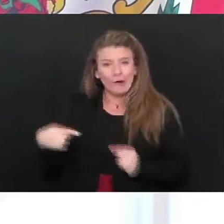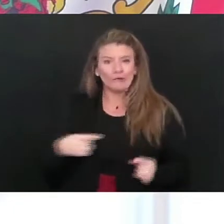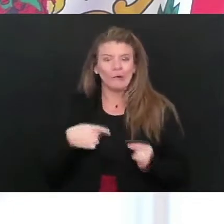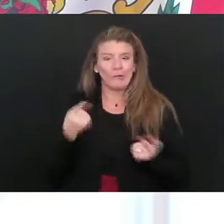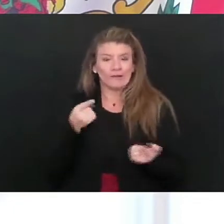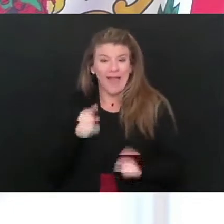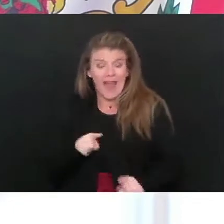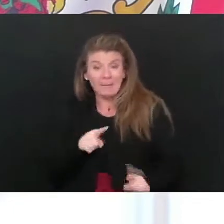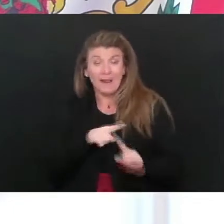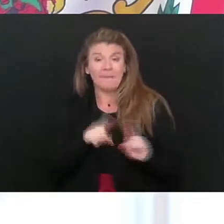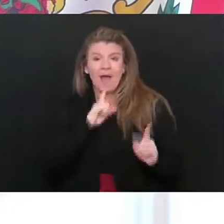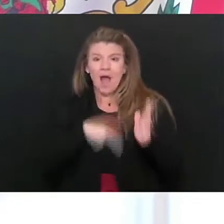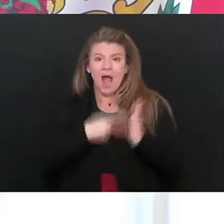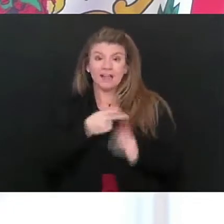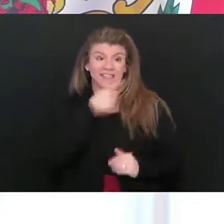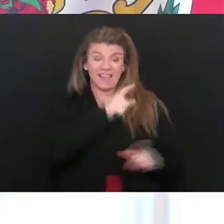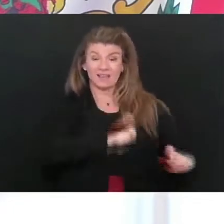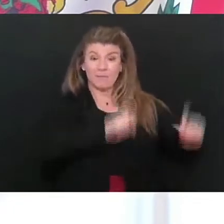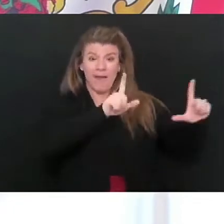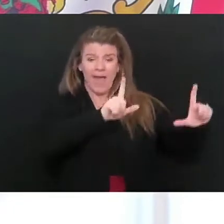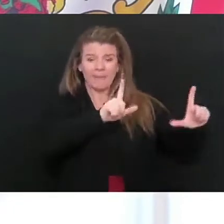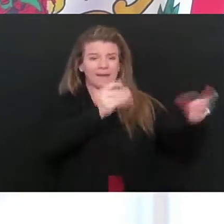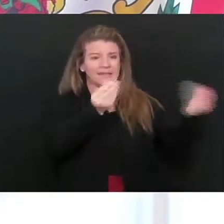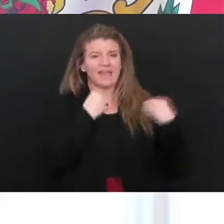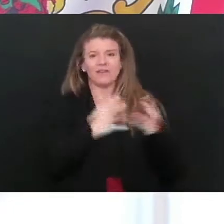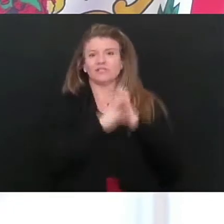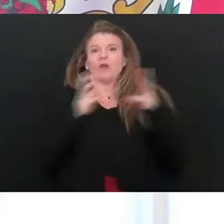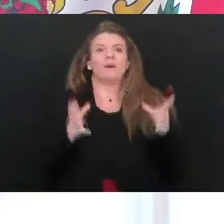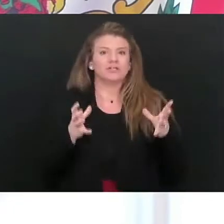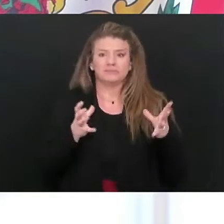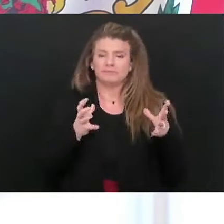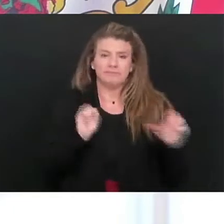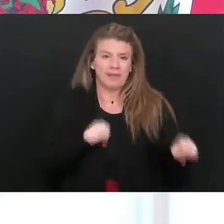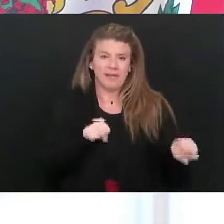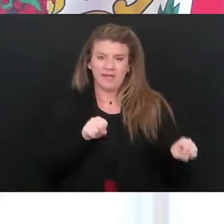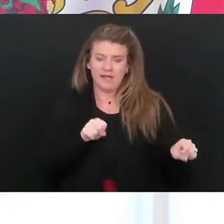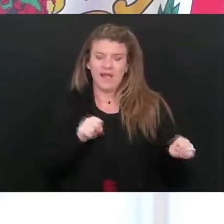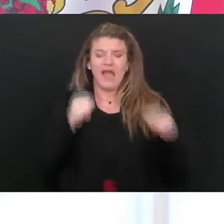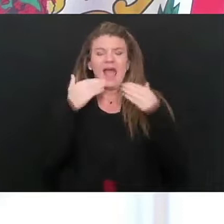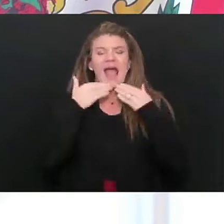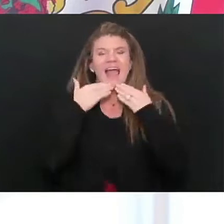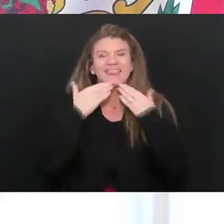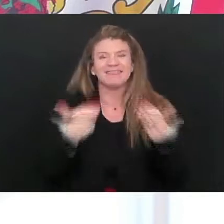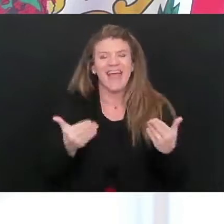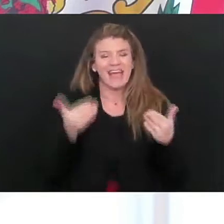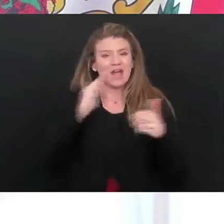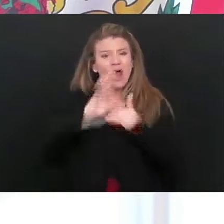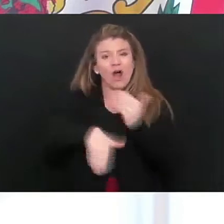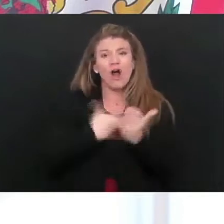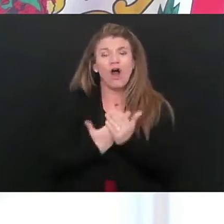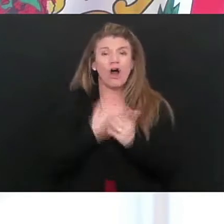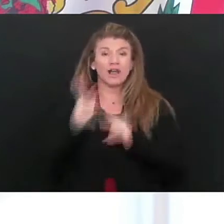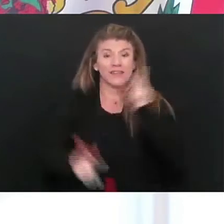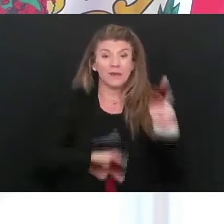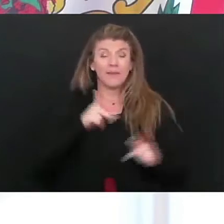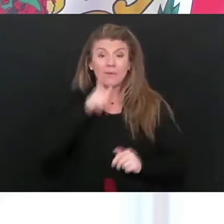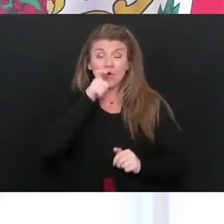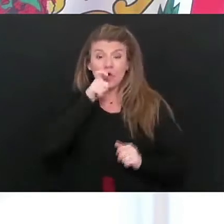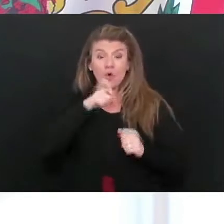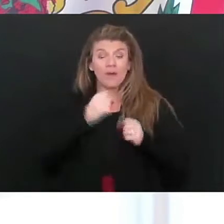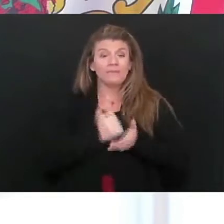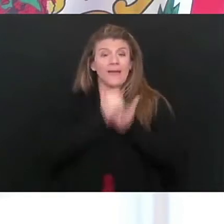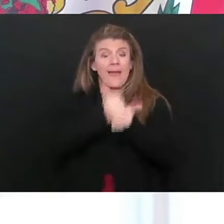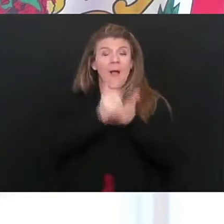served us really well, really, really well. I thank all those that implemented and